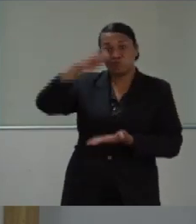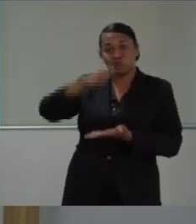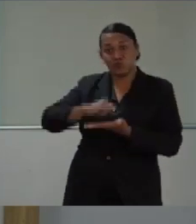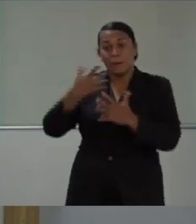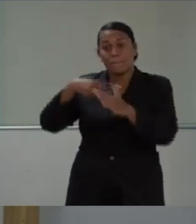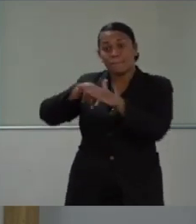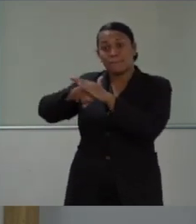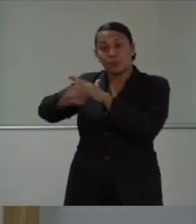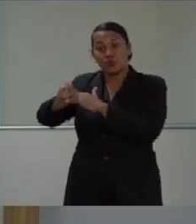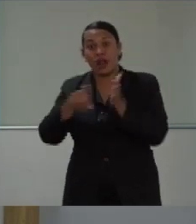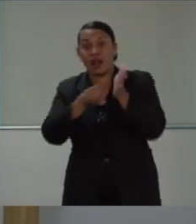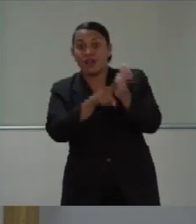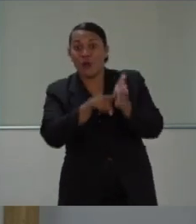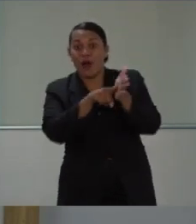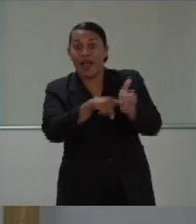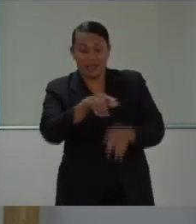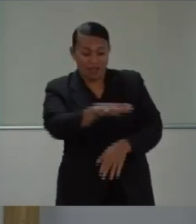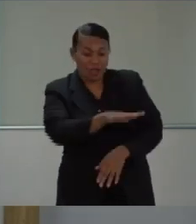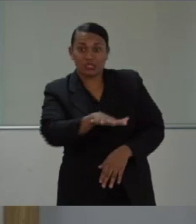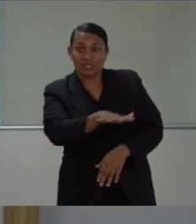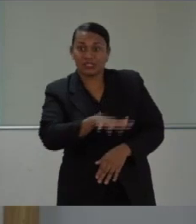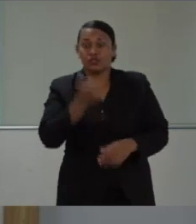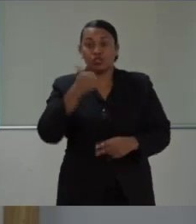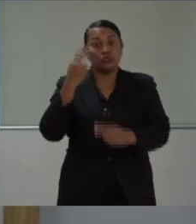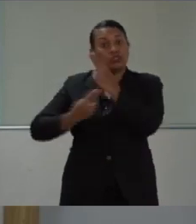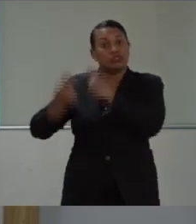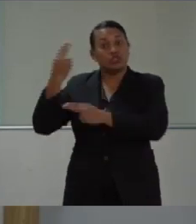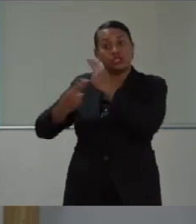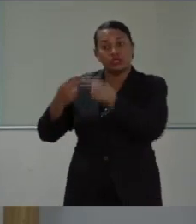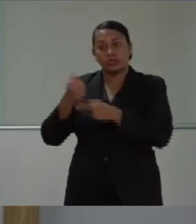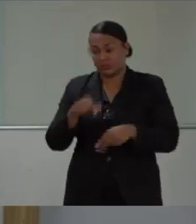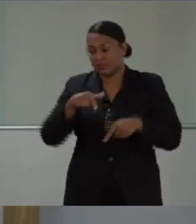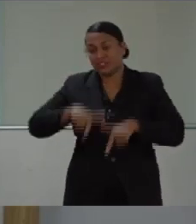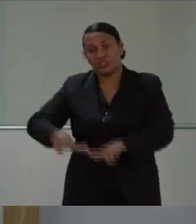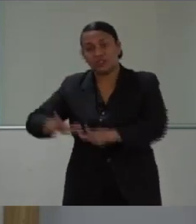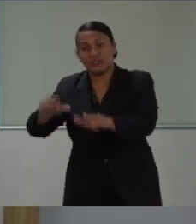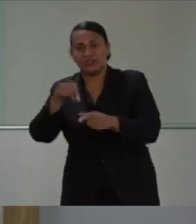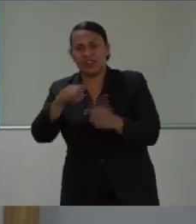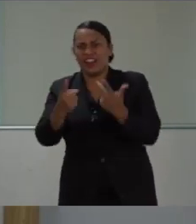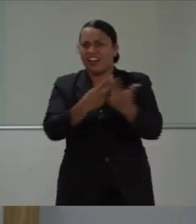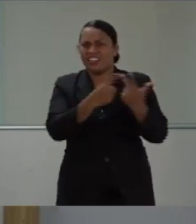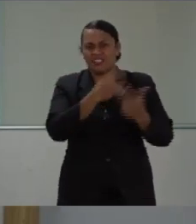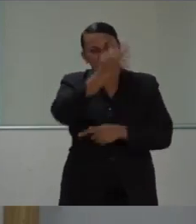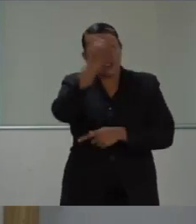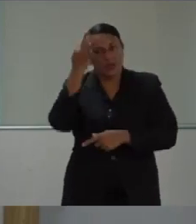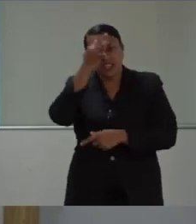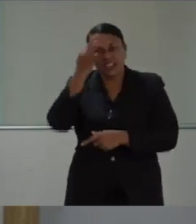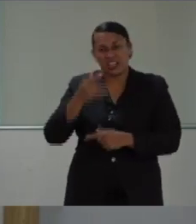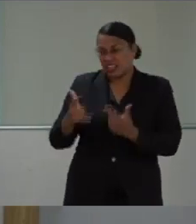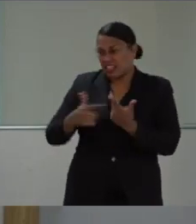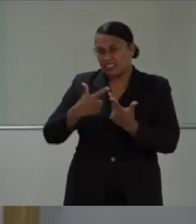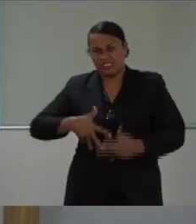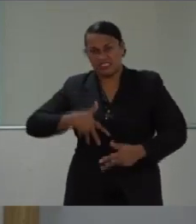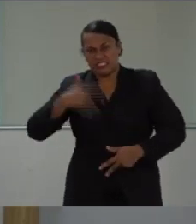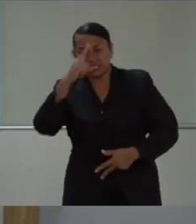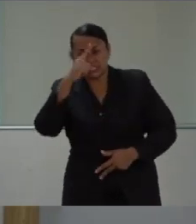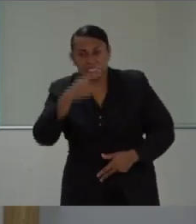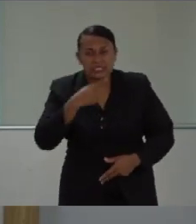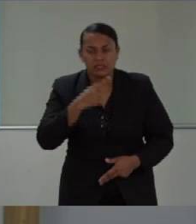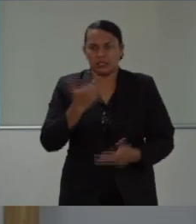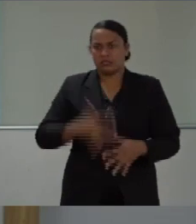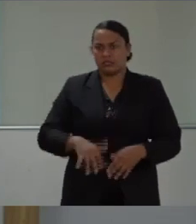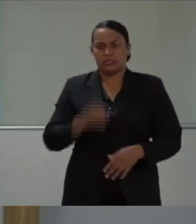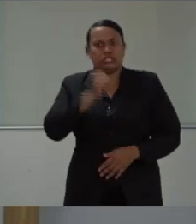Lautoka. His travel history, paired with a fever and other symptoms, raised serious red flags